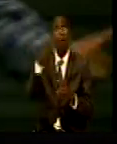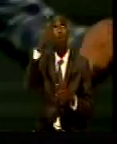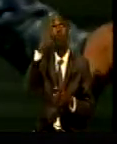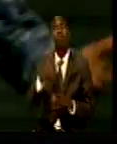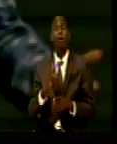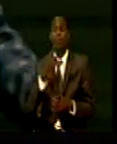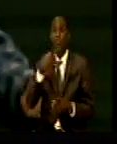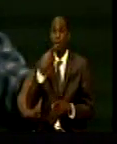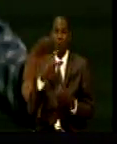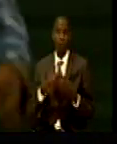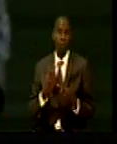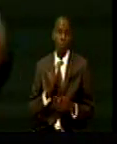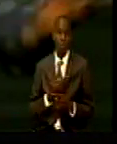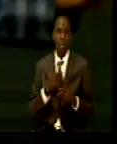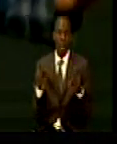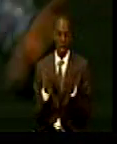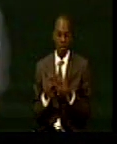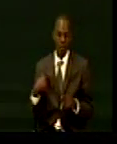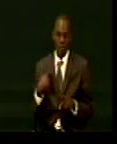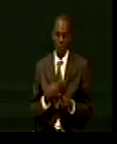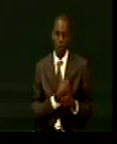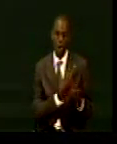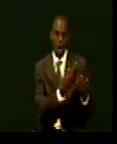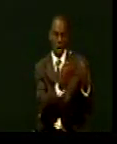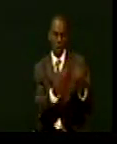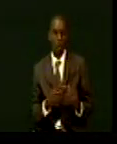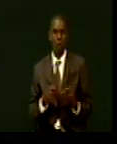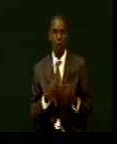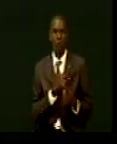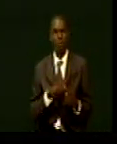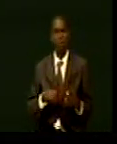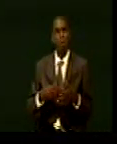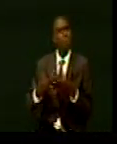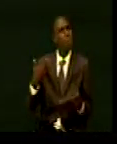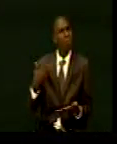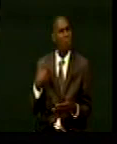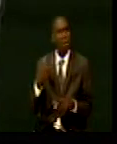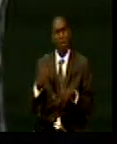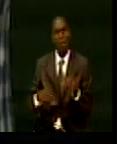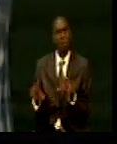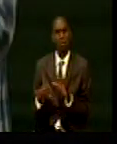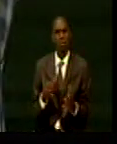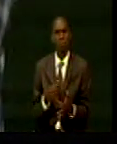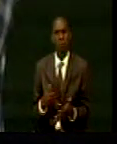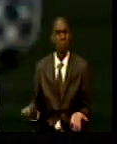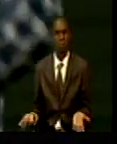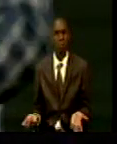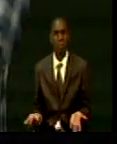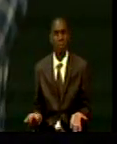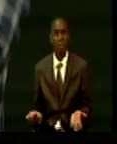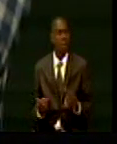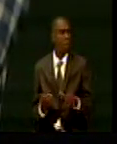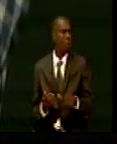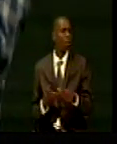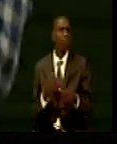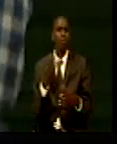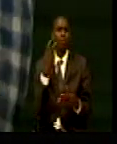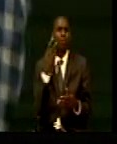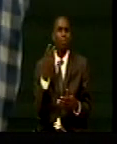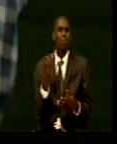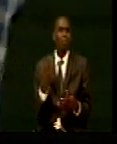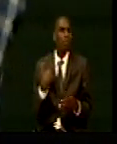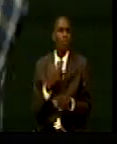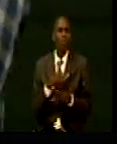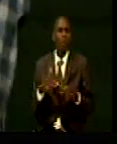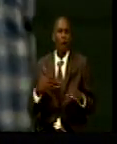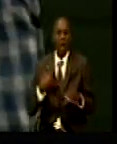we come to the Lord, and before, we couldn't do that. If people were doing evil, we didn't have the moral